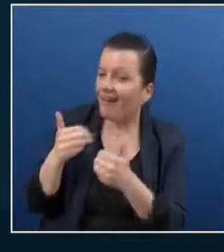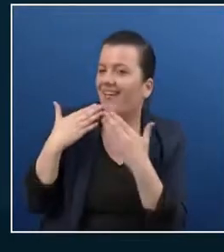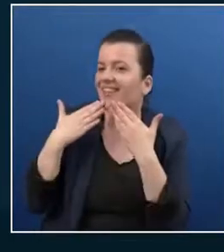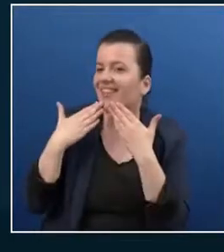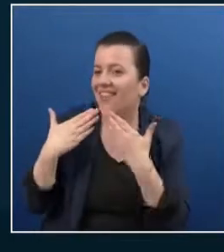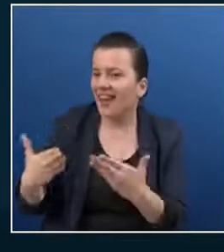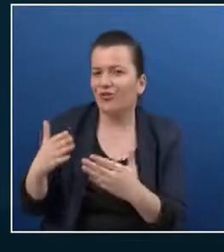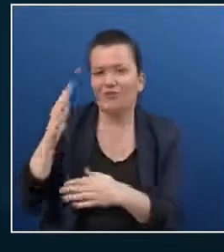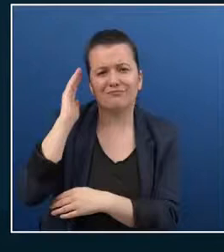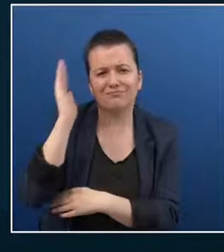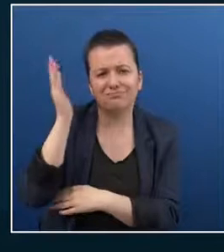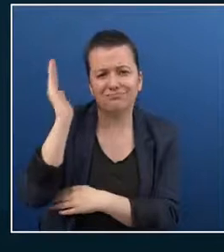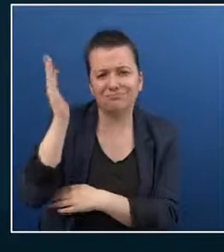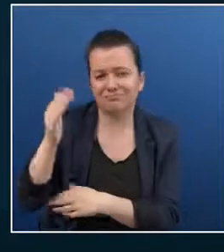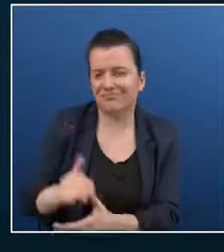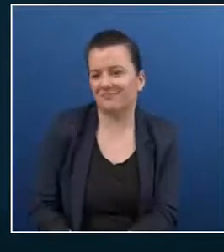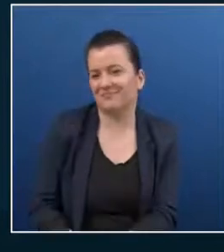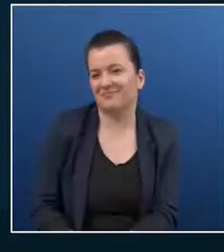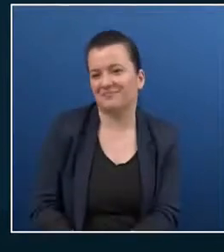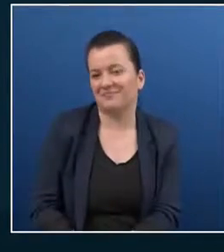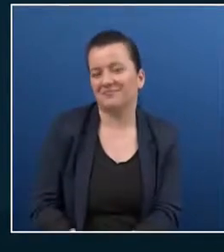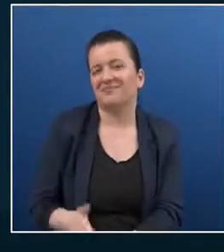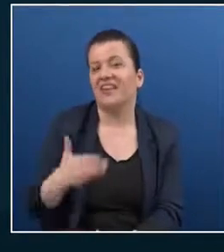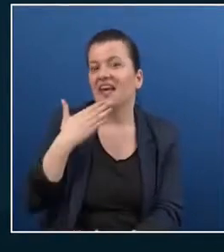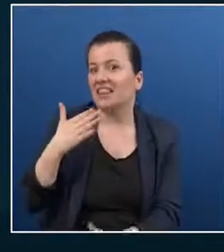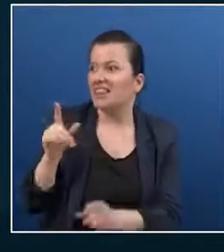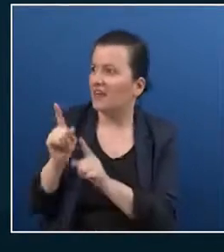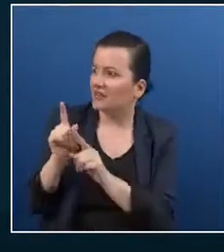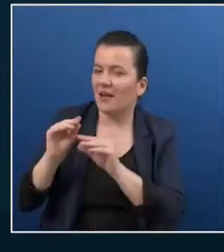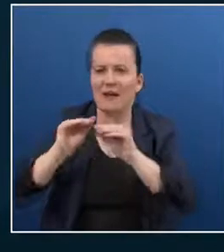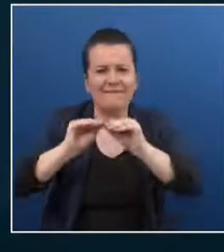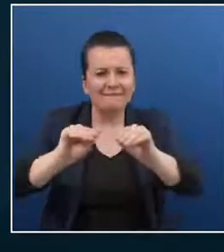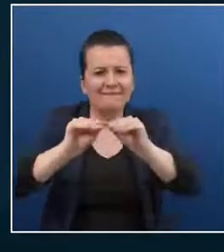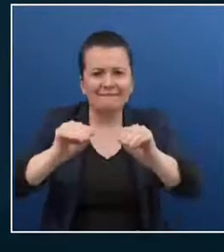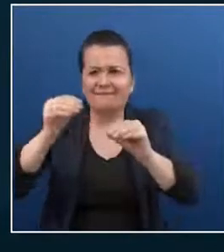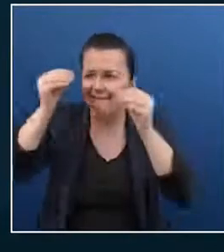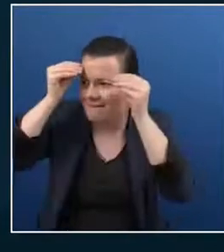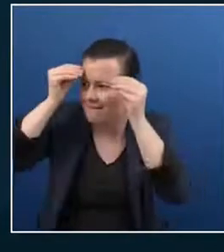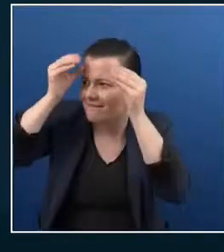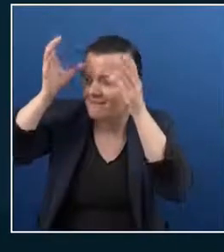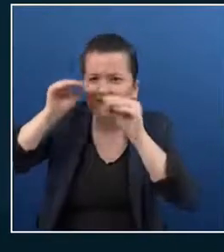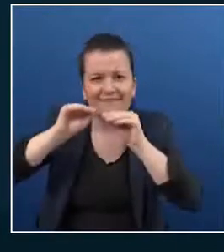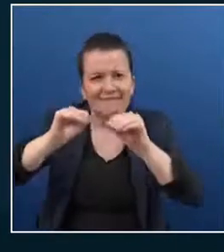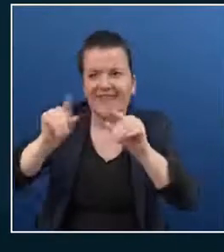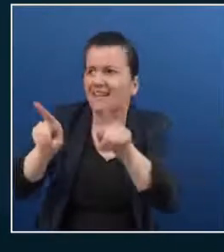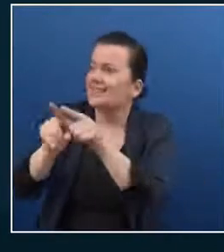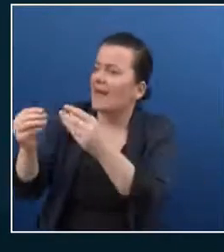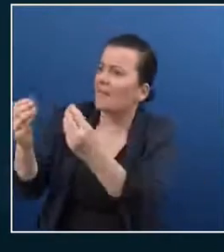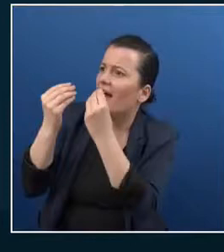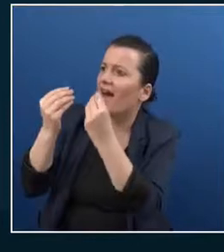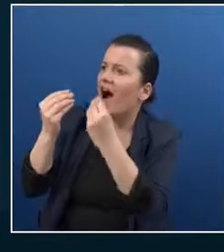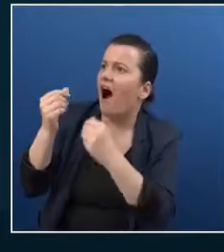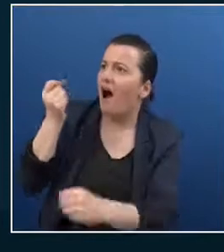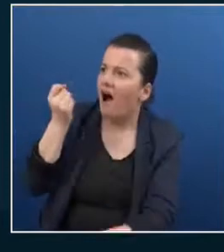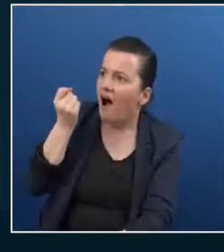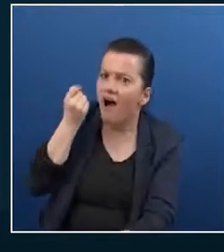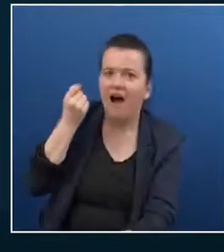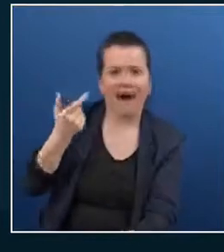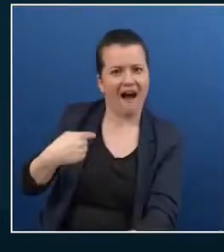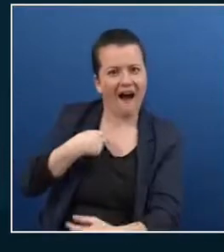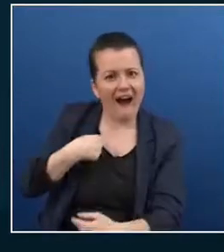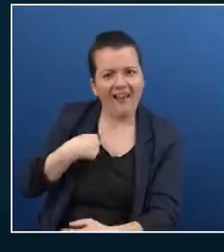presenting and for educating us and encouraging me to understand that even a small